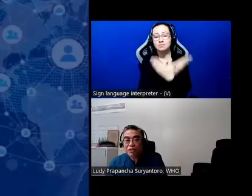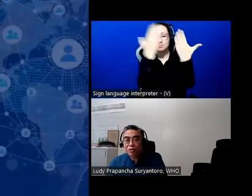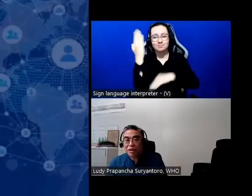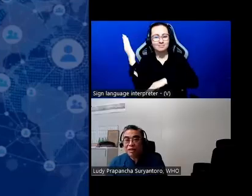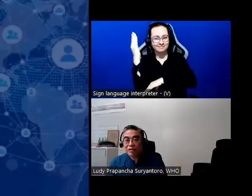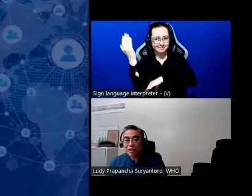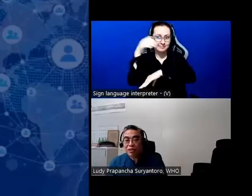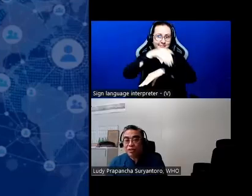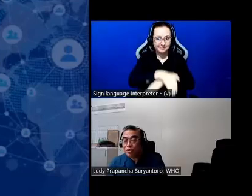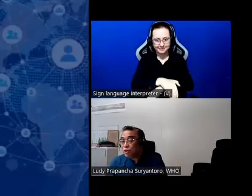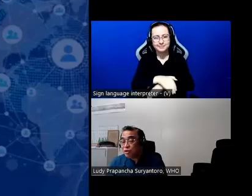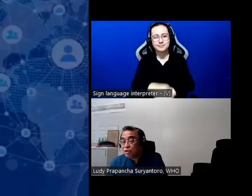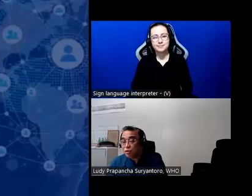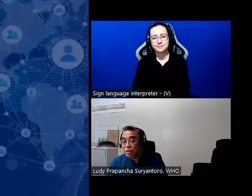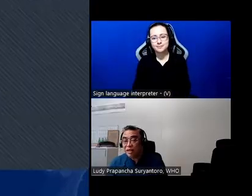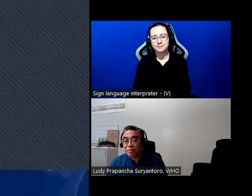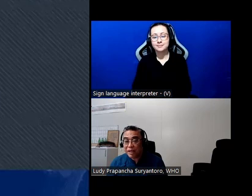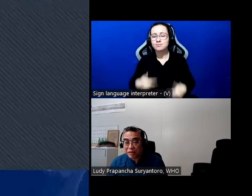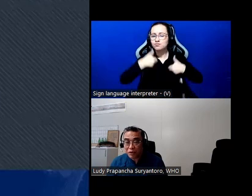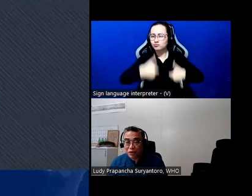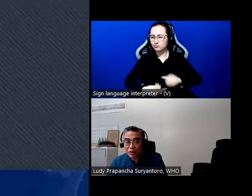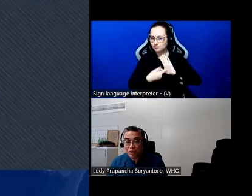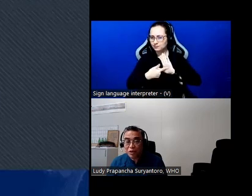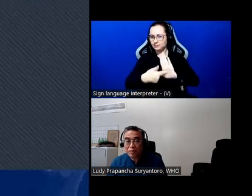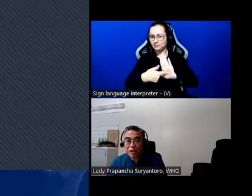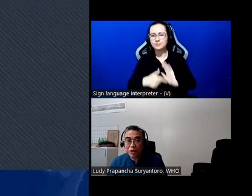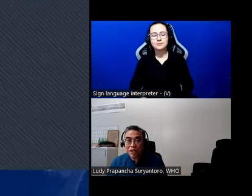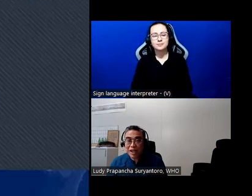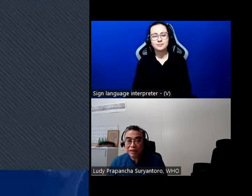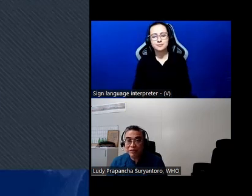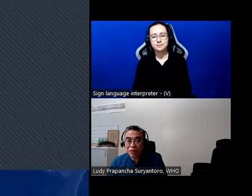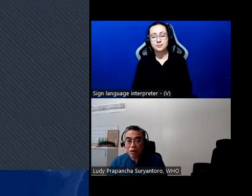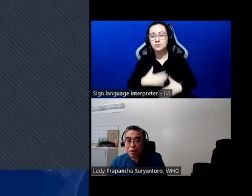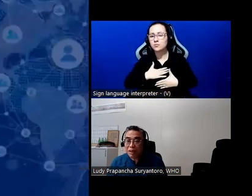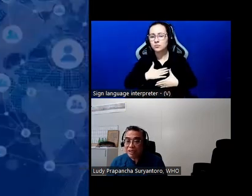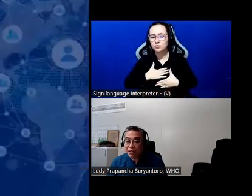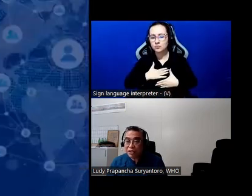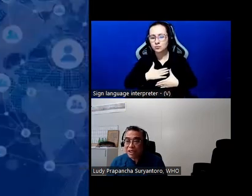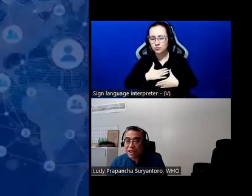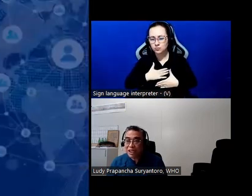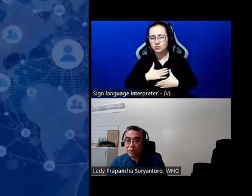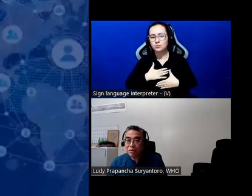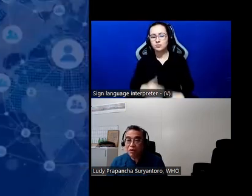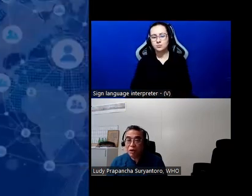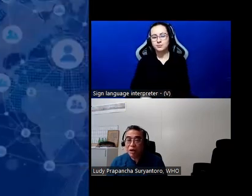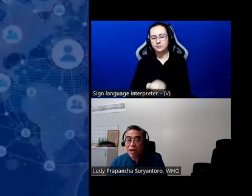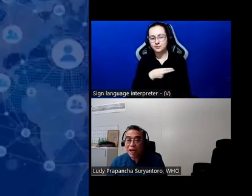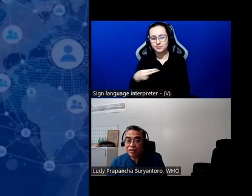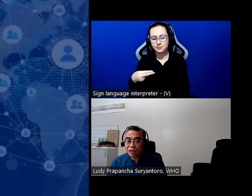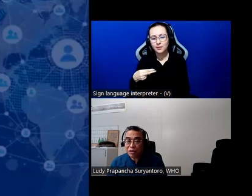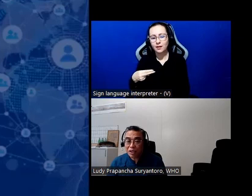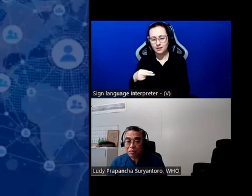me to introduce myself. My name is Ludy Suryantoro. I'm the unit head for multisectoral engagement